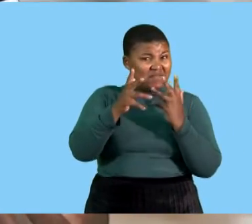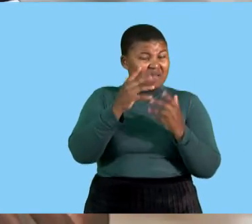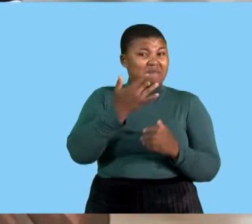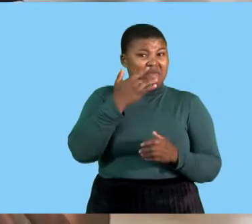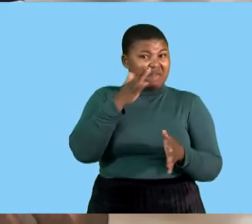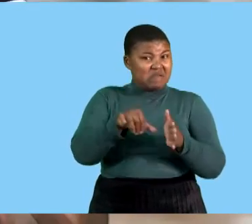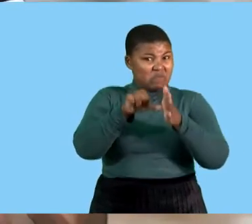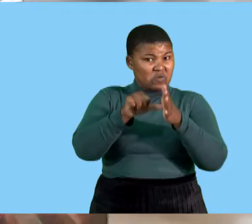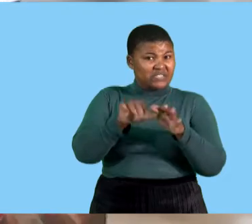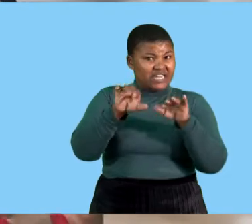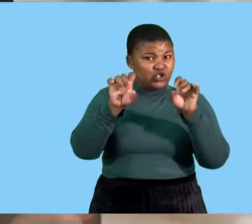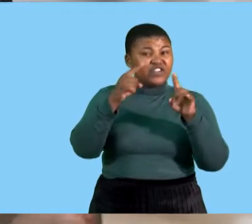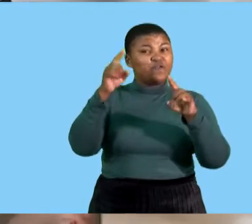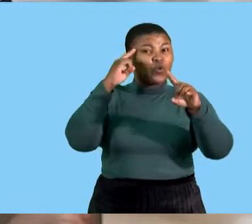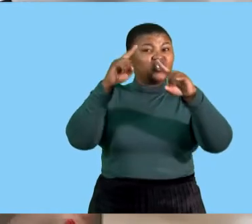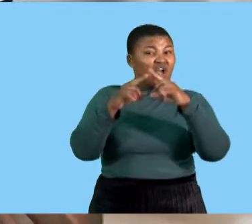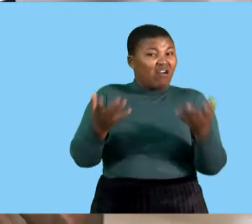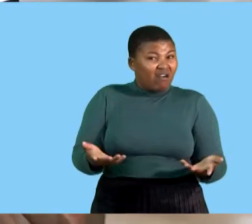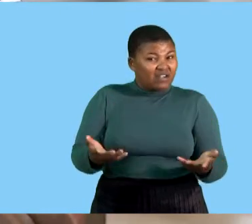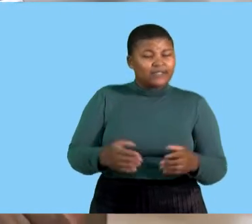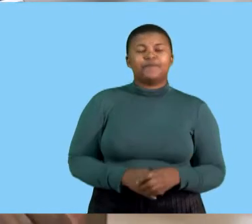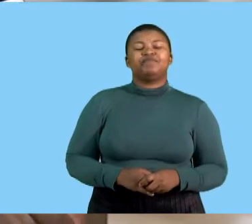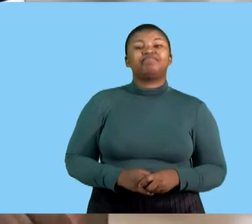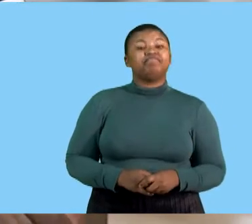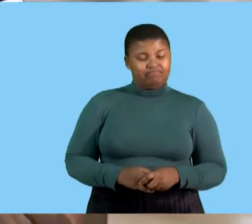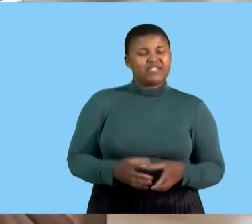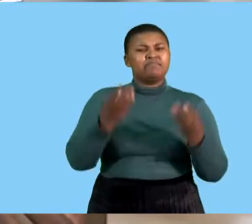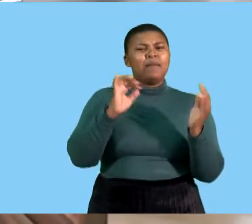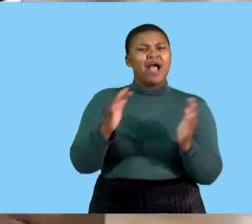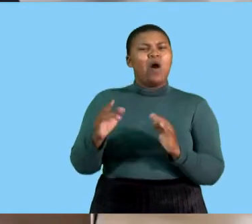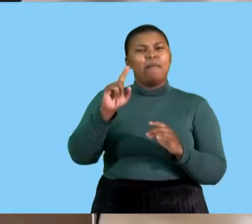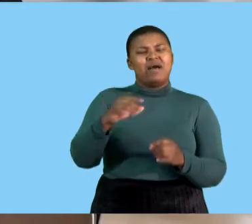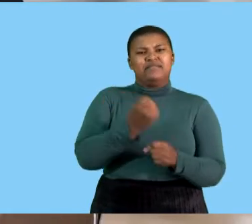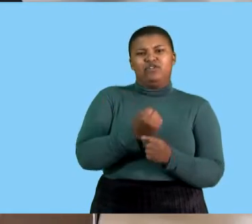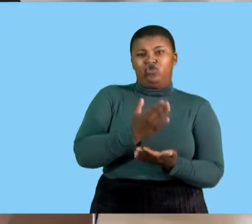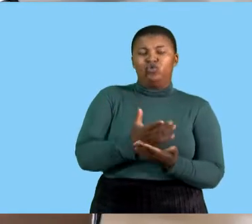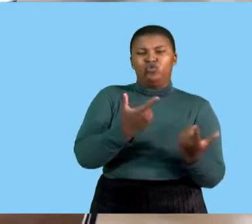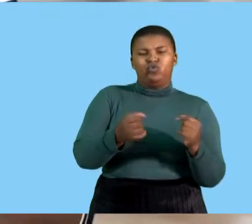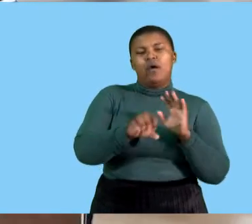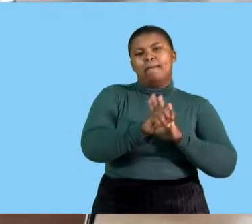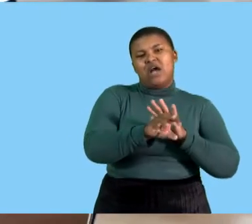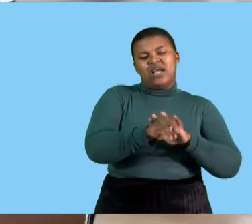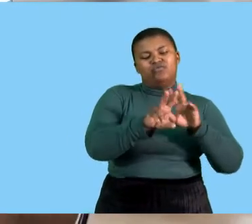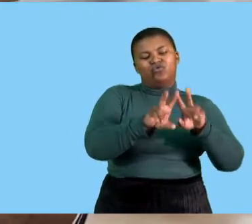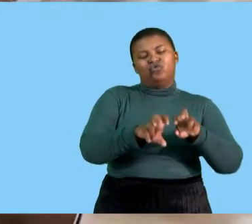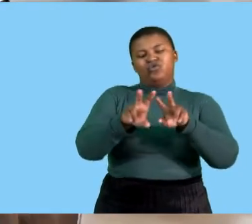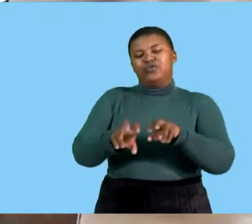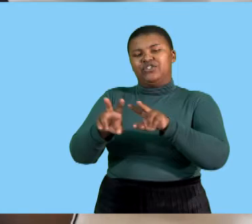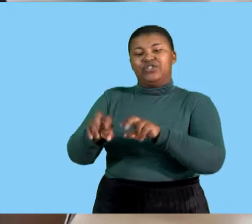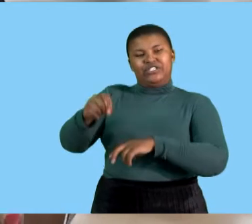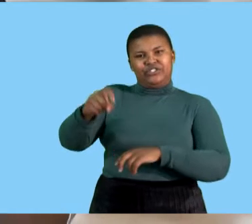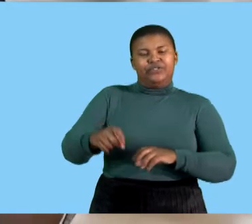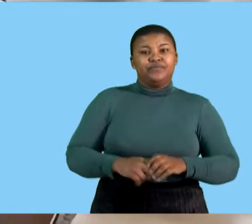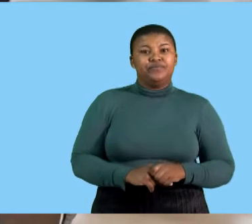maybe with regards to the target market that you want? The only way to get that information is through doing what? Conducting what we call a